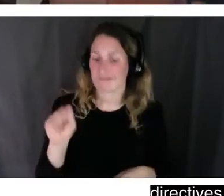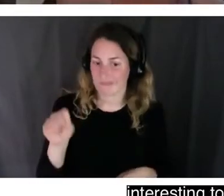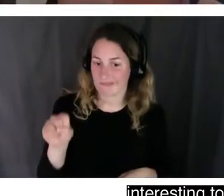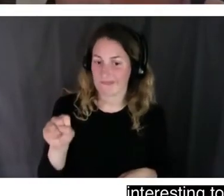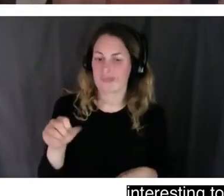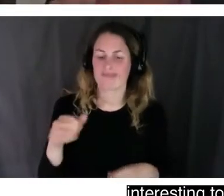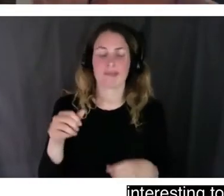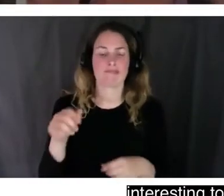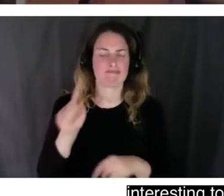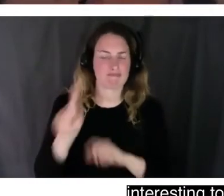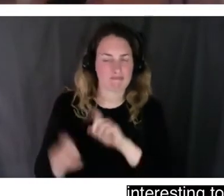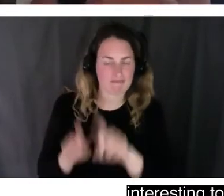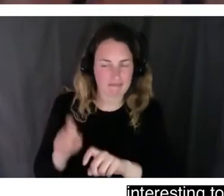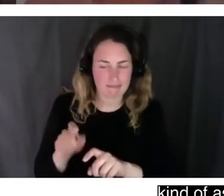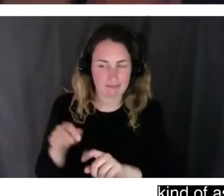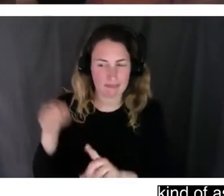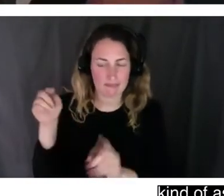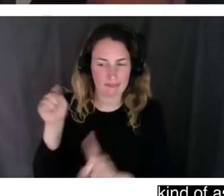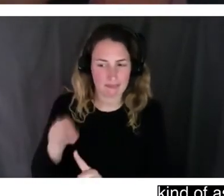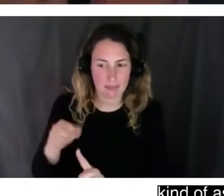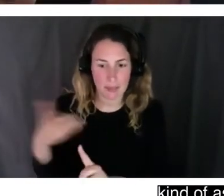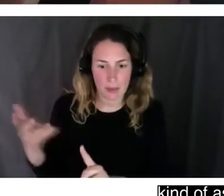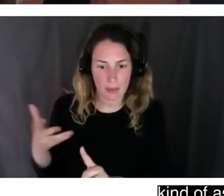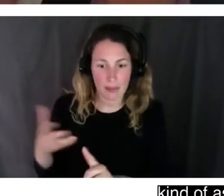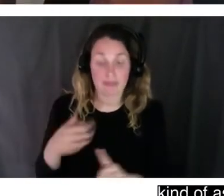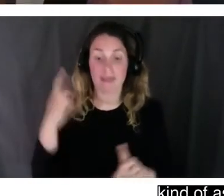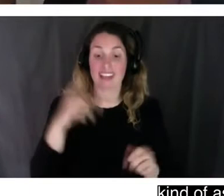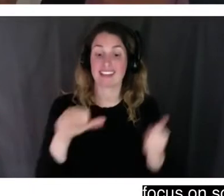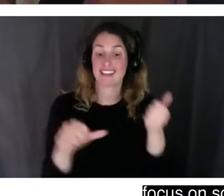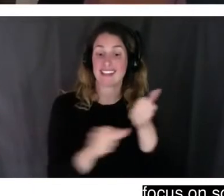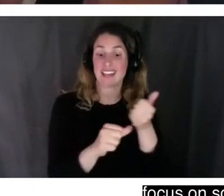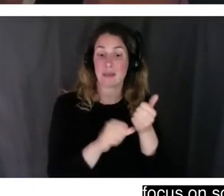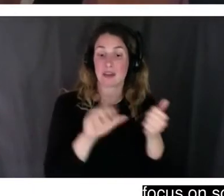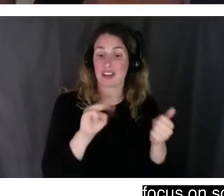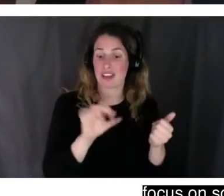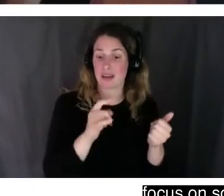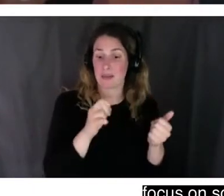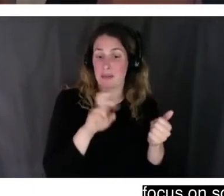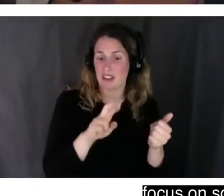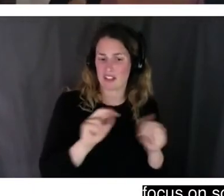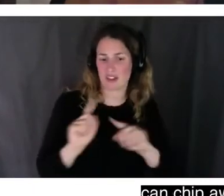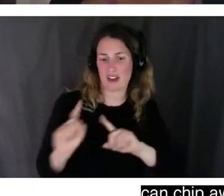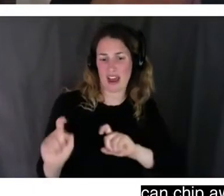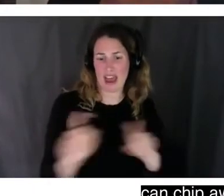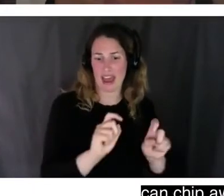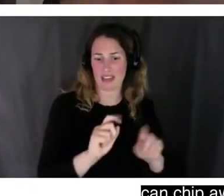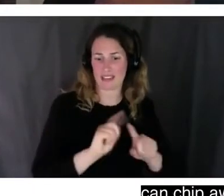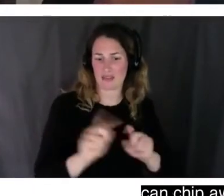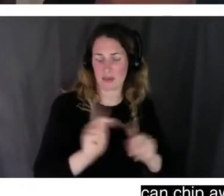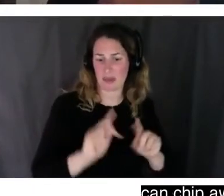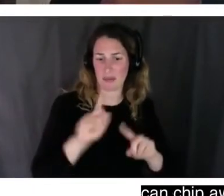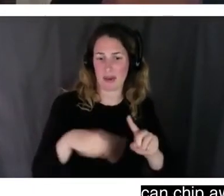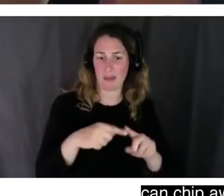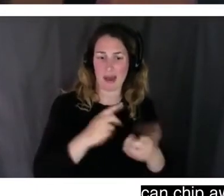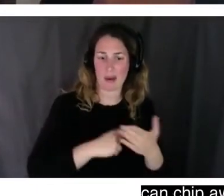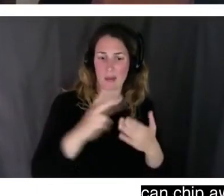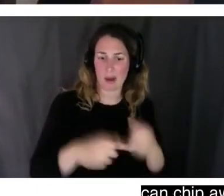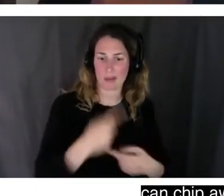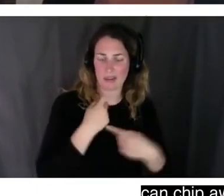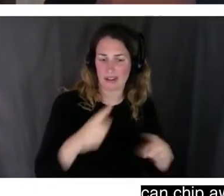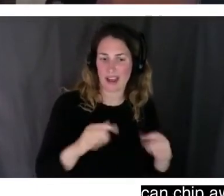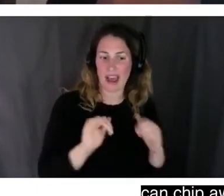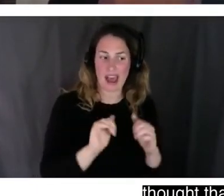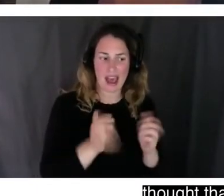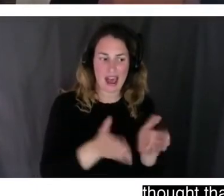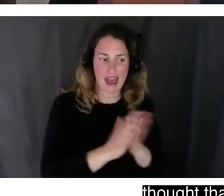was really interesting to me was how the deputy minister kind of asked different people to really focus on some of them they feel that they can chip away at, make a